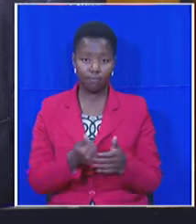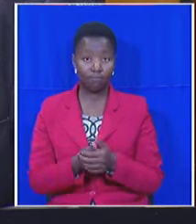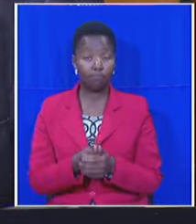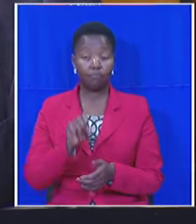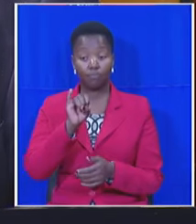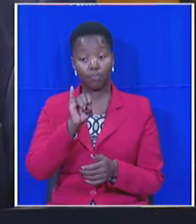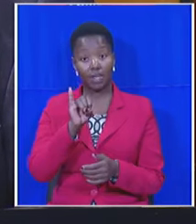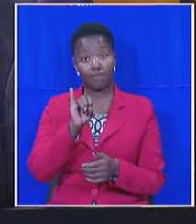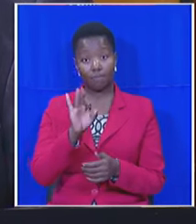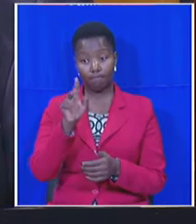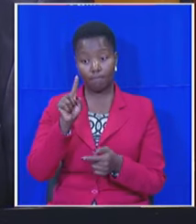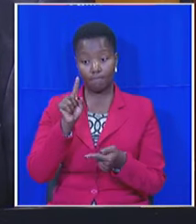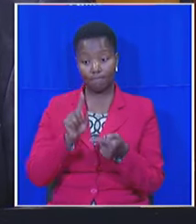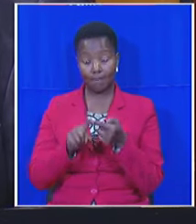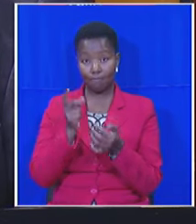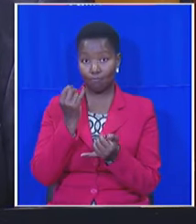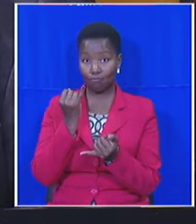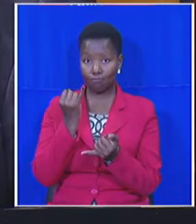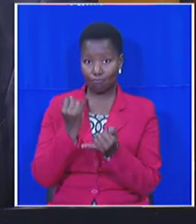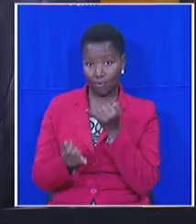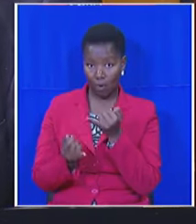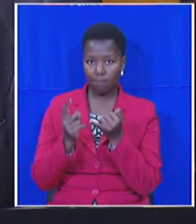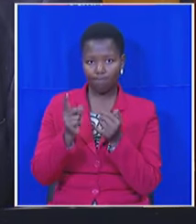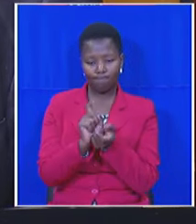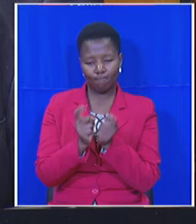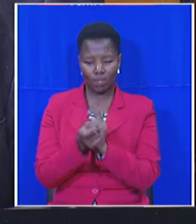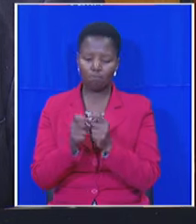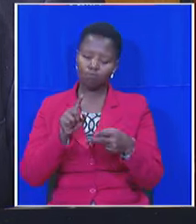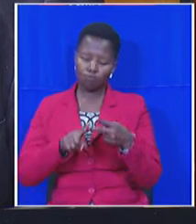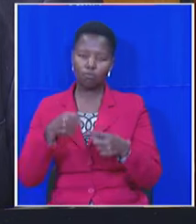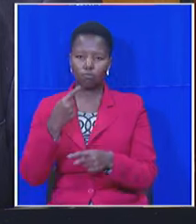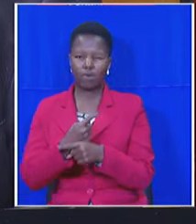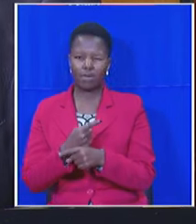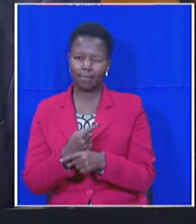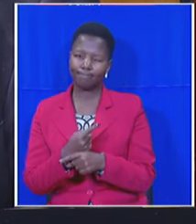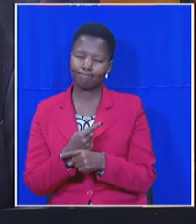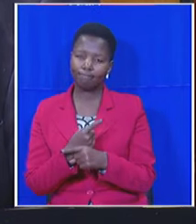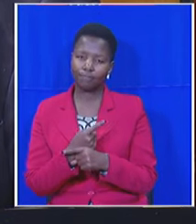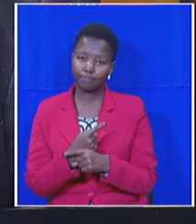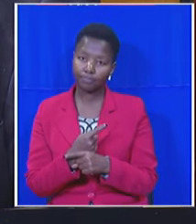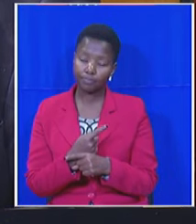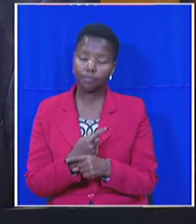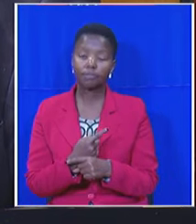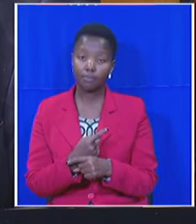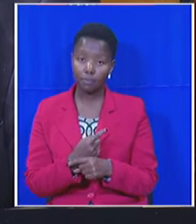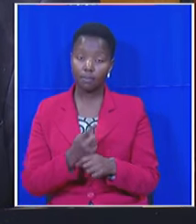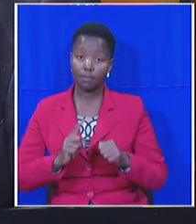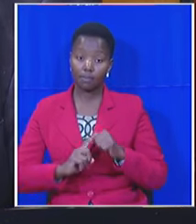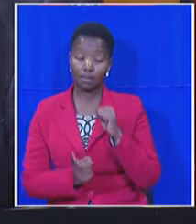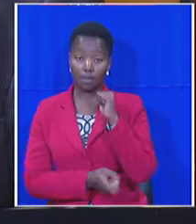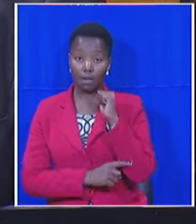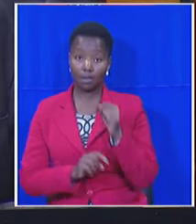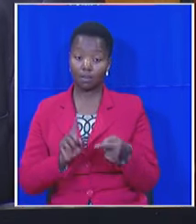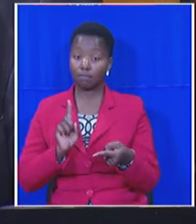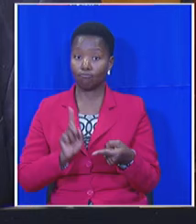member inadvertently presses the wrong button, the member may thereafter press the correct button. The last button pressed will be recorded as